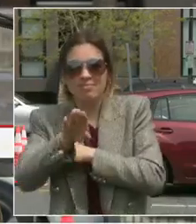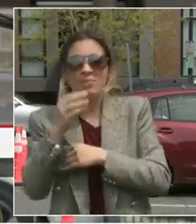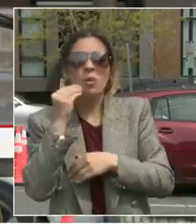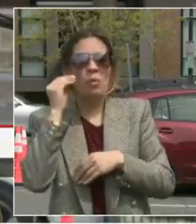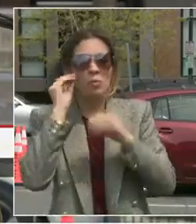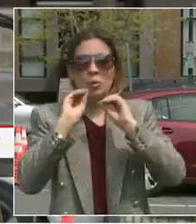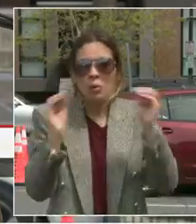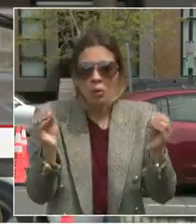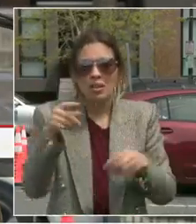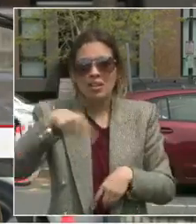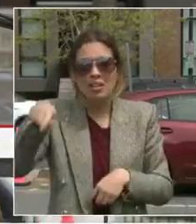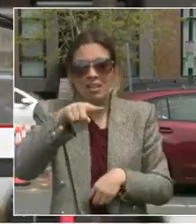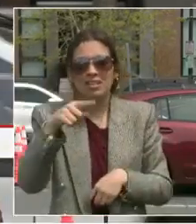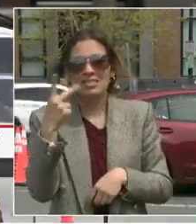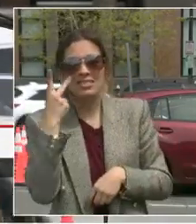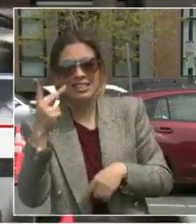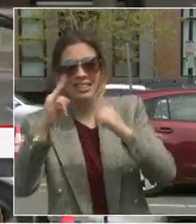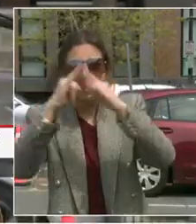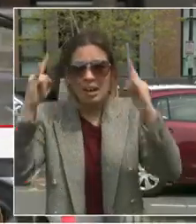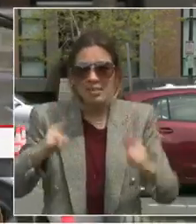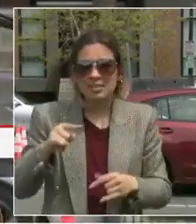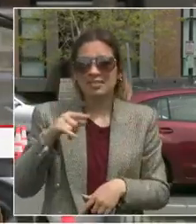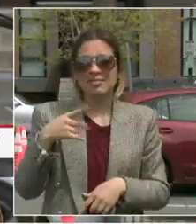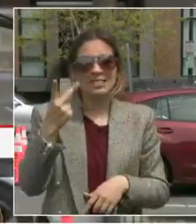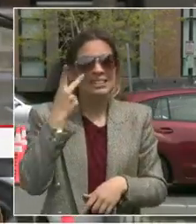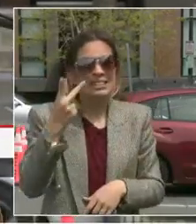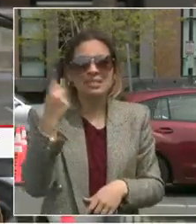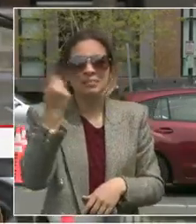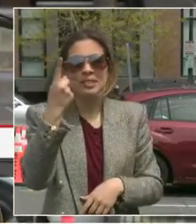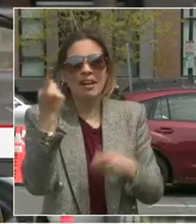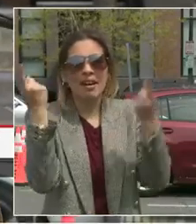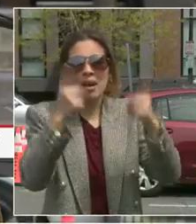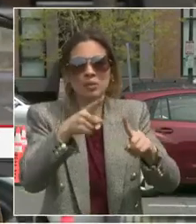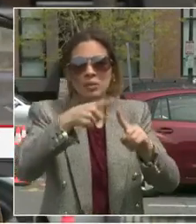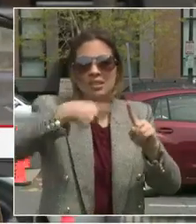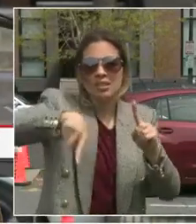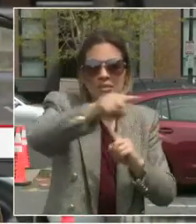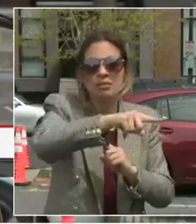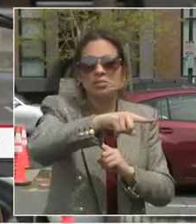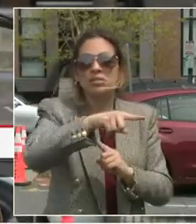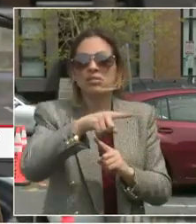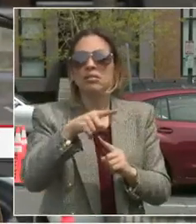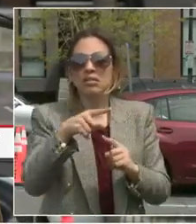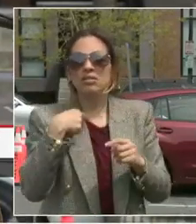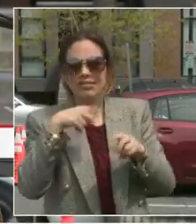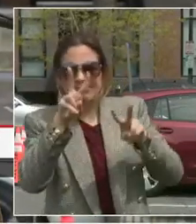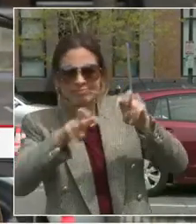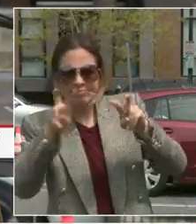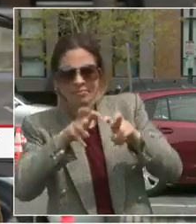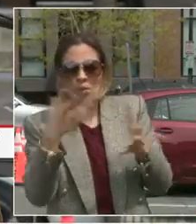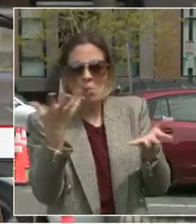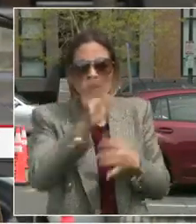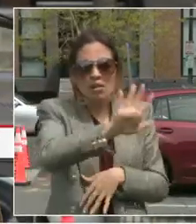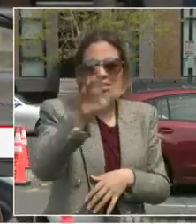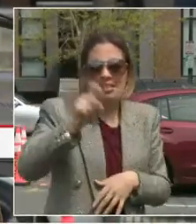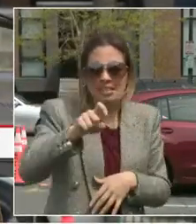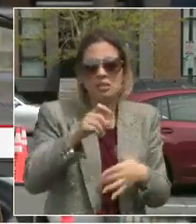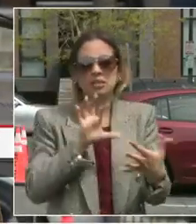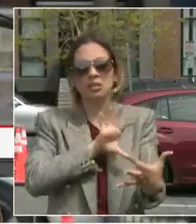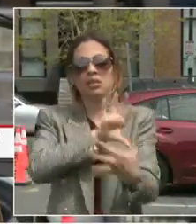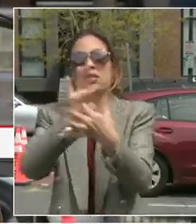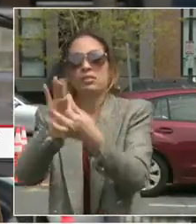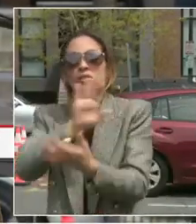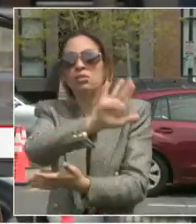worker in an encampment, they're in a shelter or day services program, we'll be able to assess their needs and connect them to what they